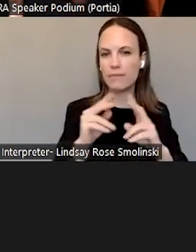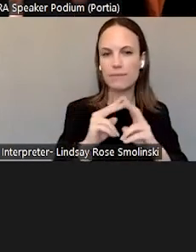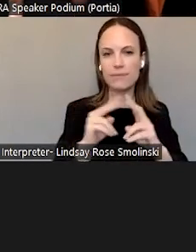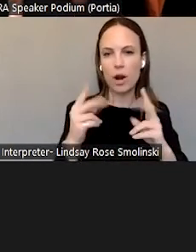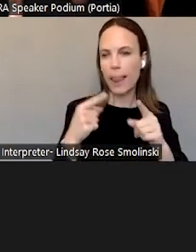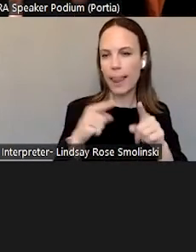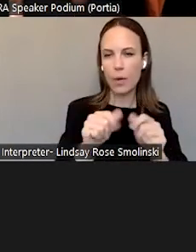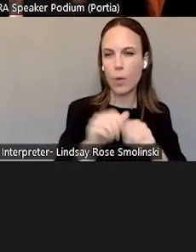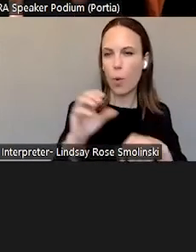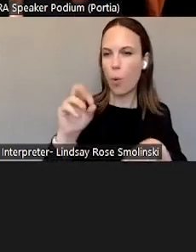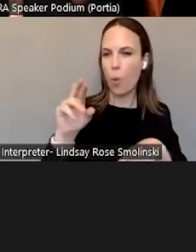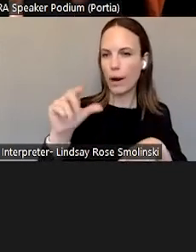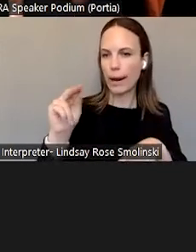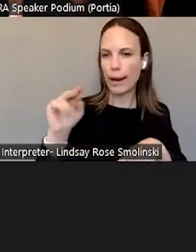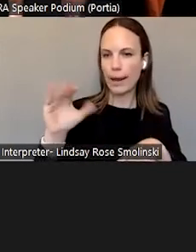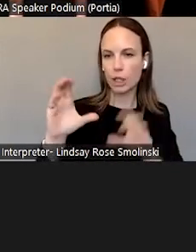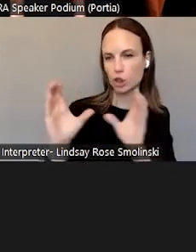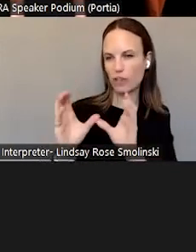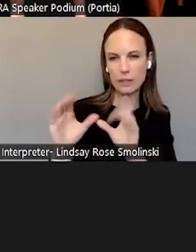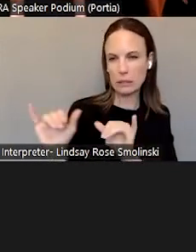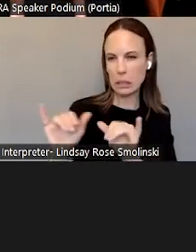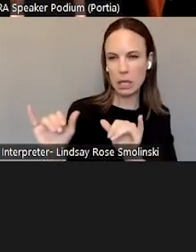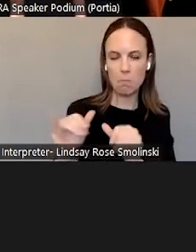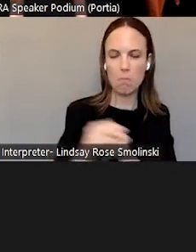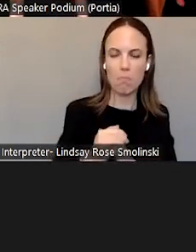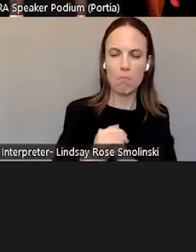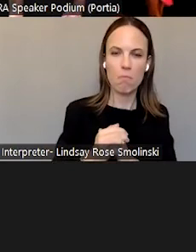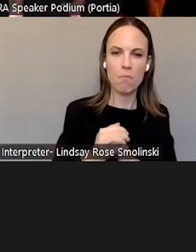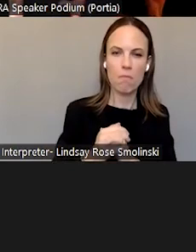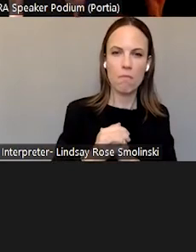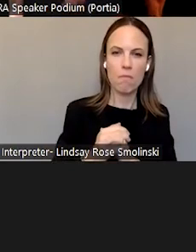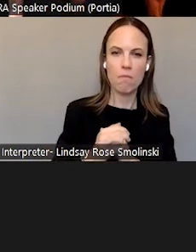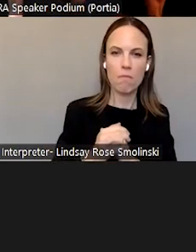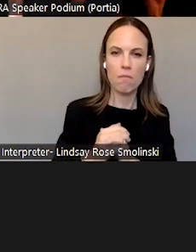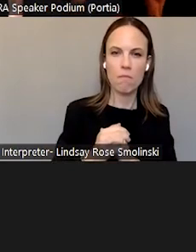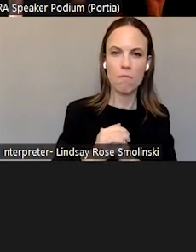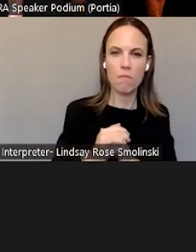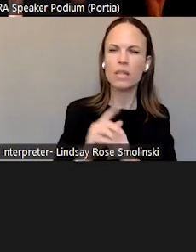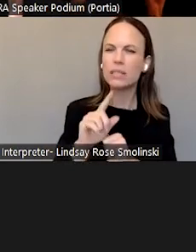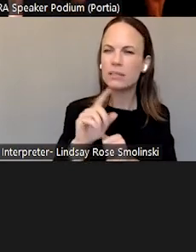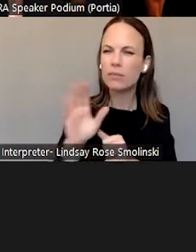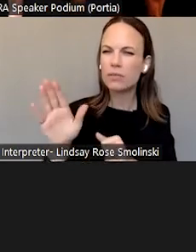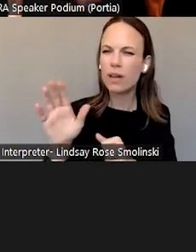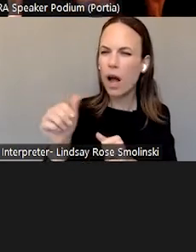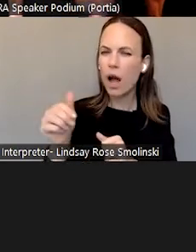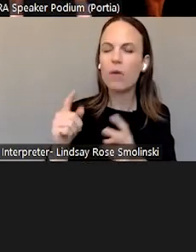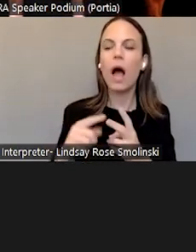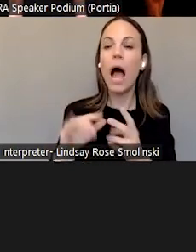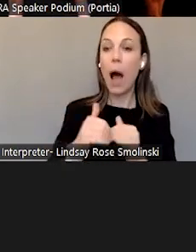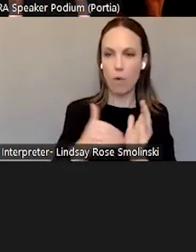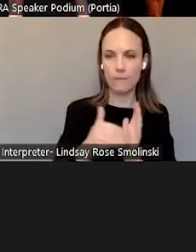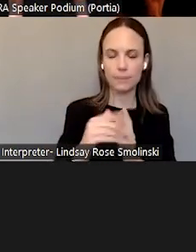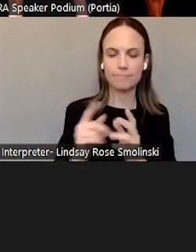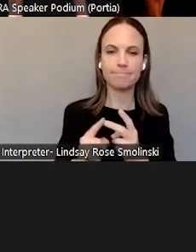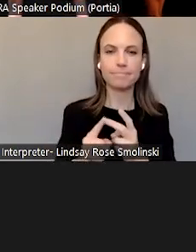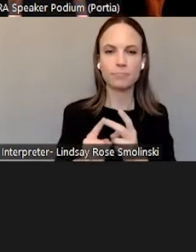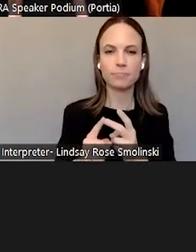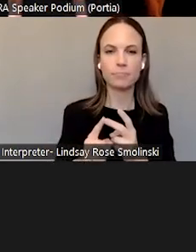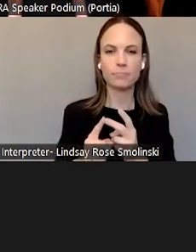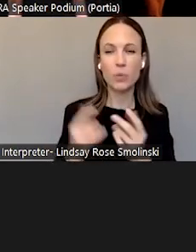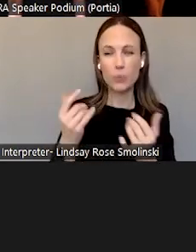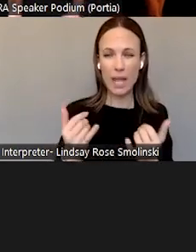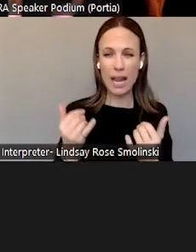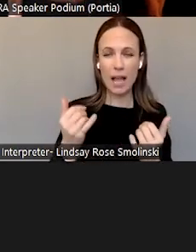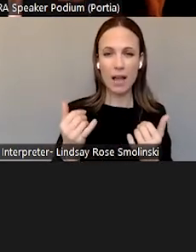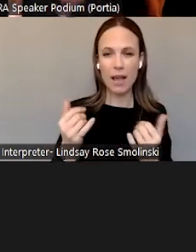like organic certification. And sorry, what the second part of your question? Oh, how often? It's right now, it's